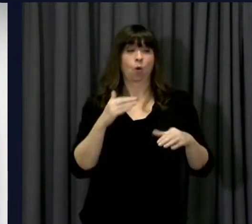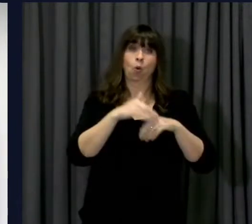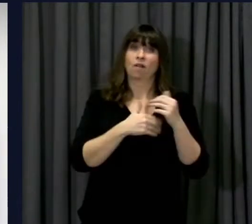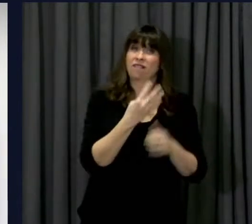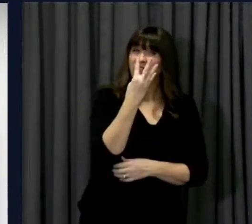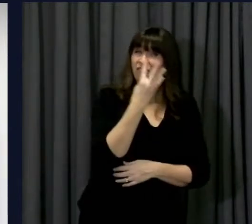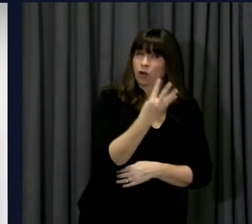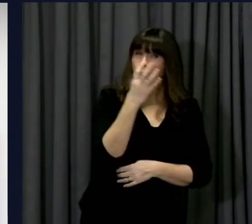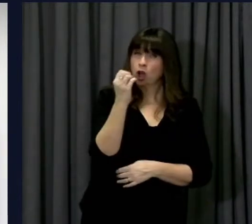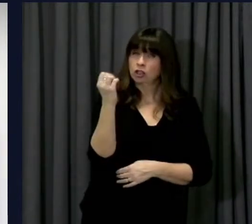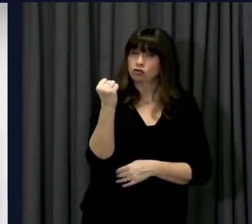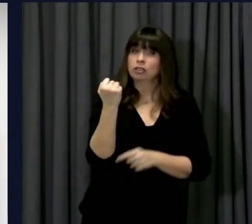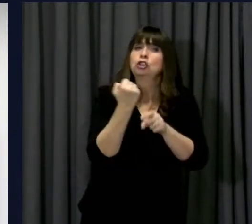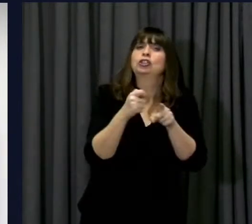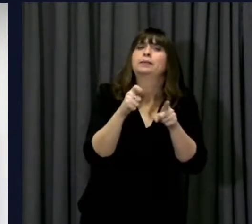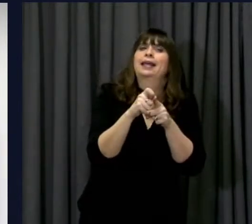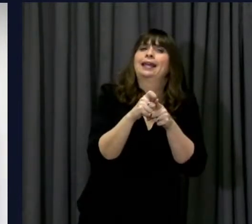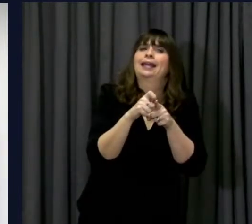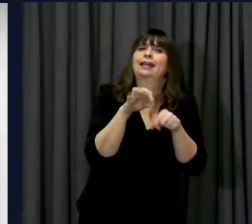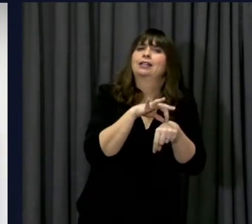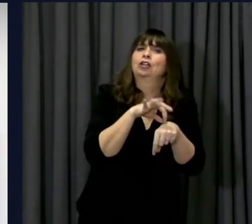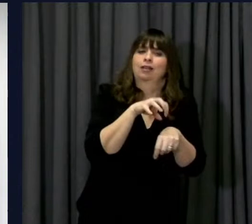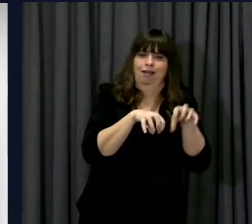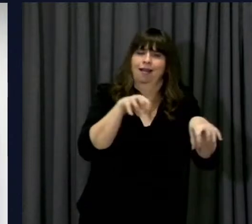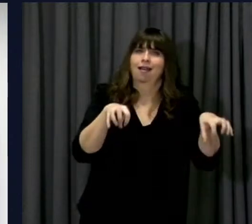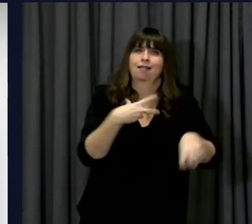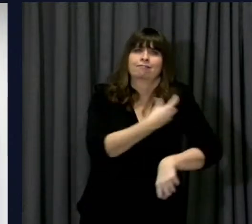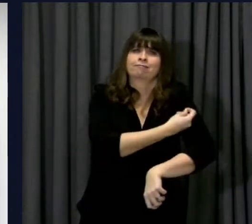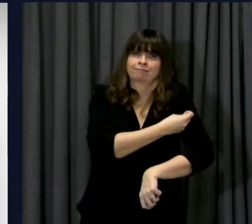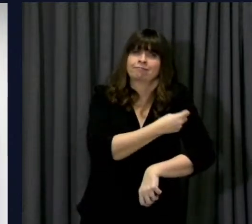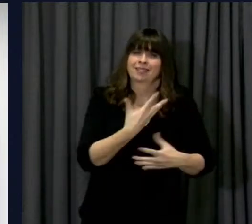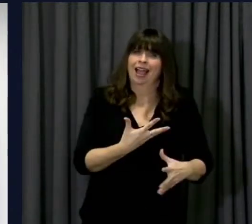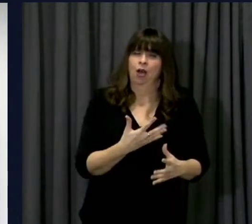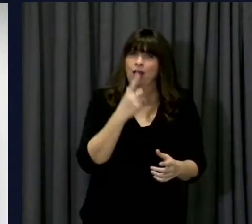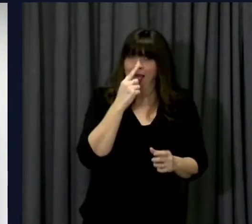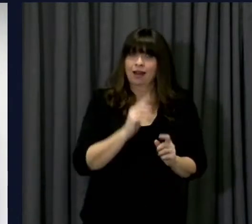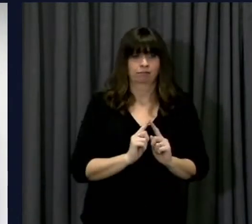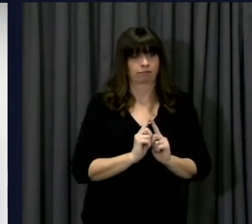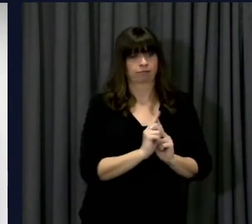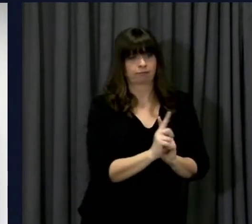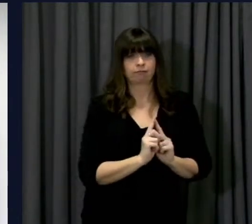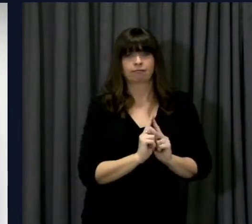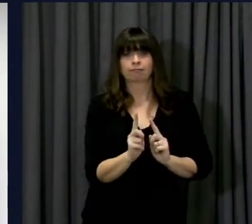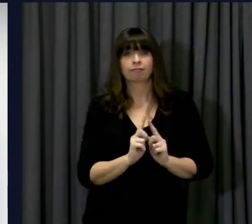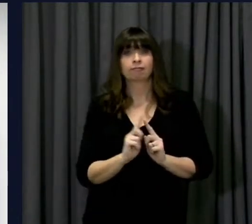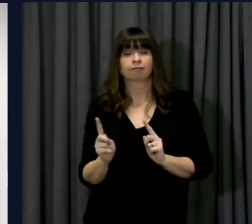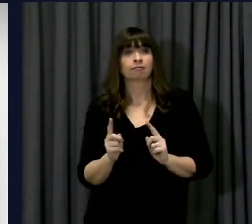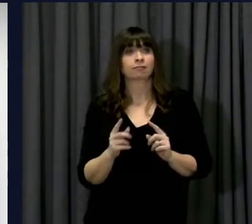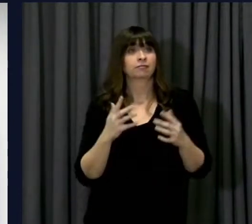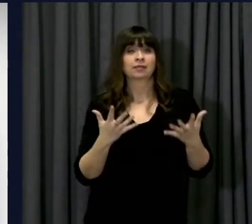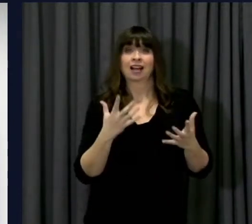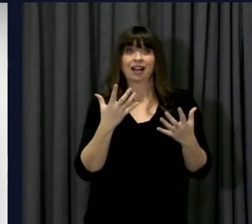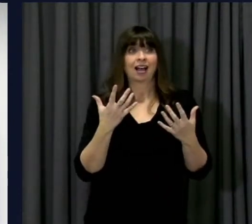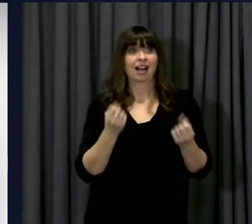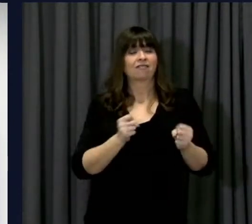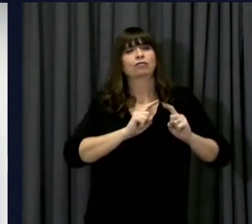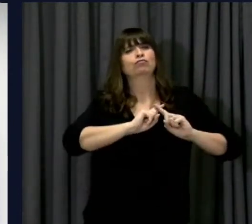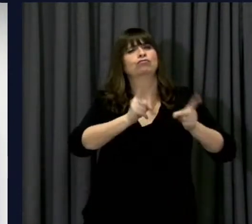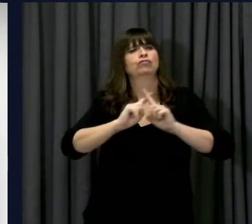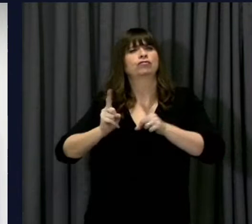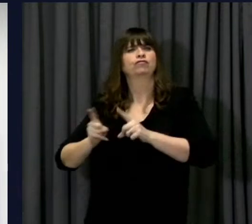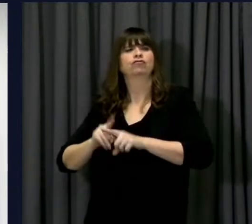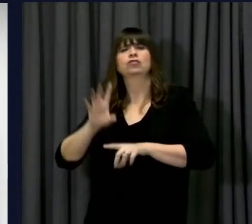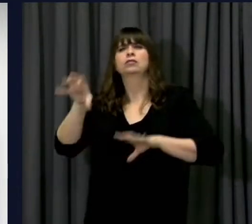than 400 GP-led locations delivering the vaccine as well. So there's actually a wide range of different